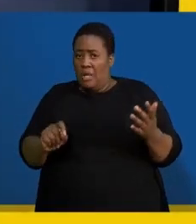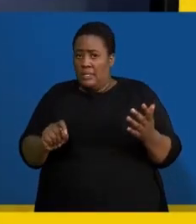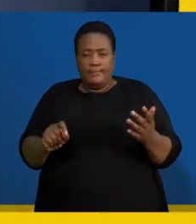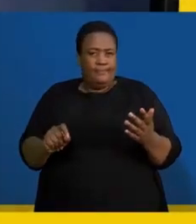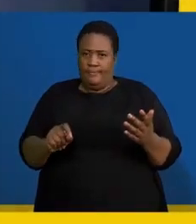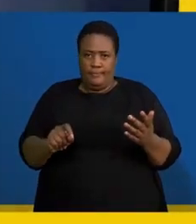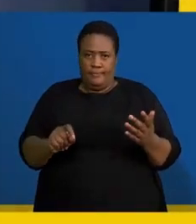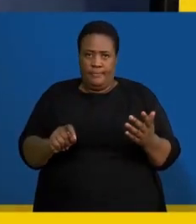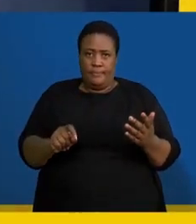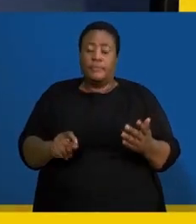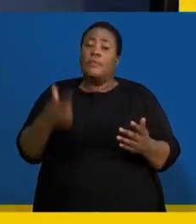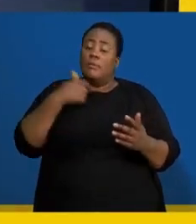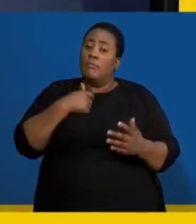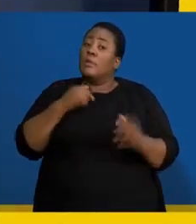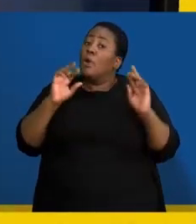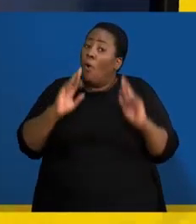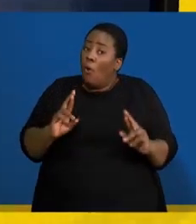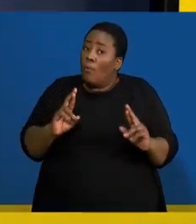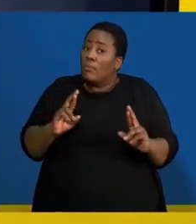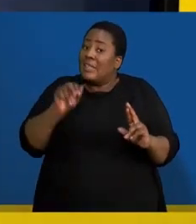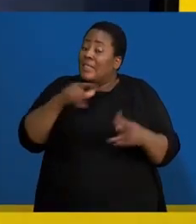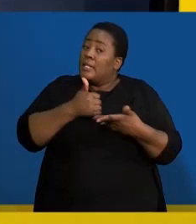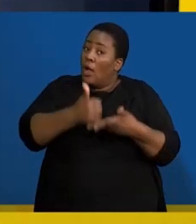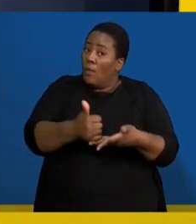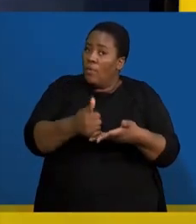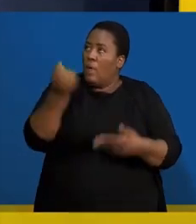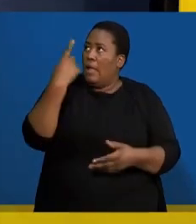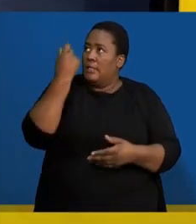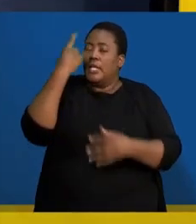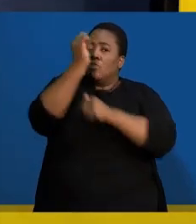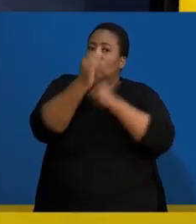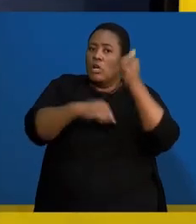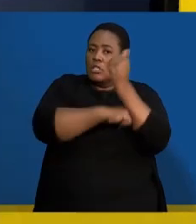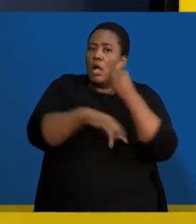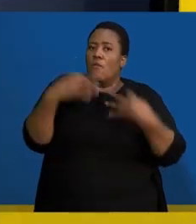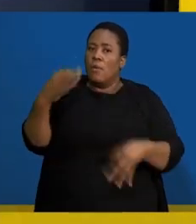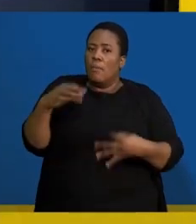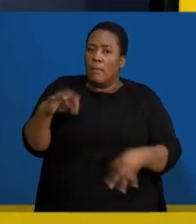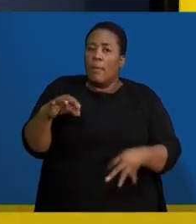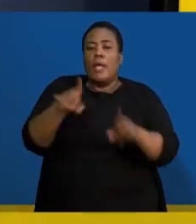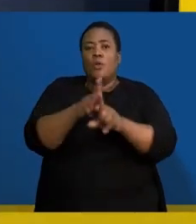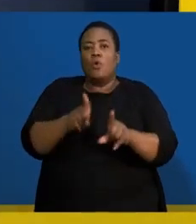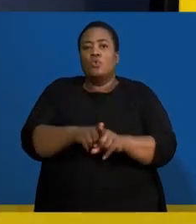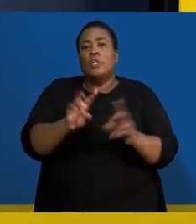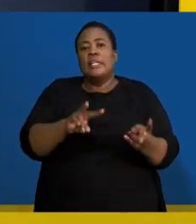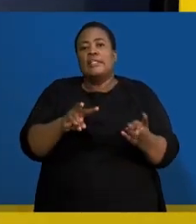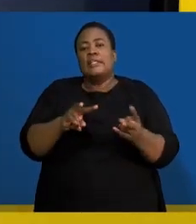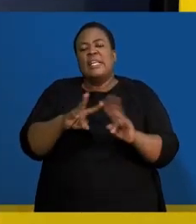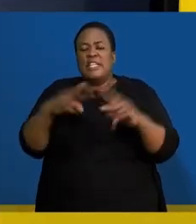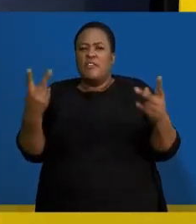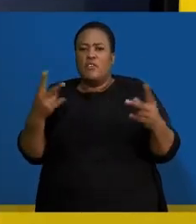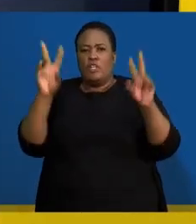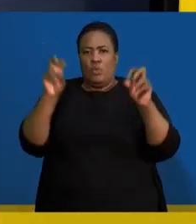So I hope that helps you understand the structure of your paper and the different topics that are contained in your